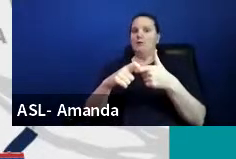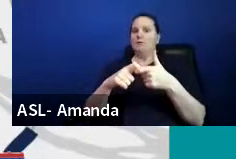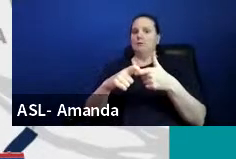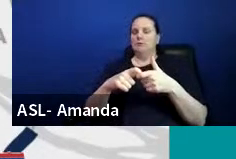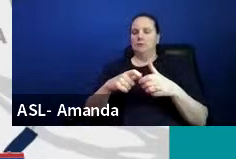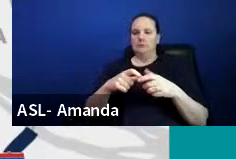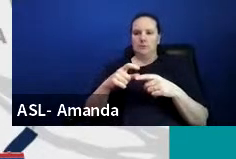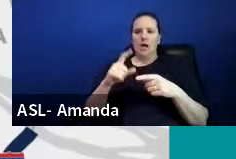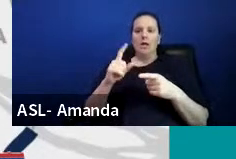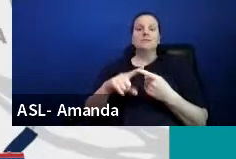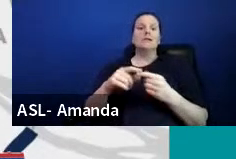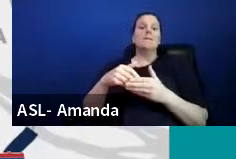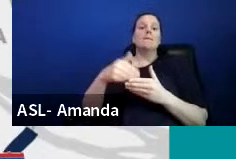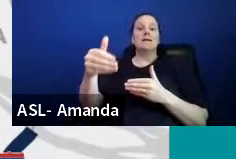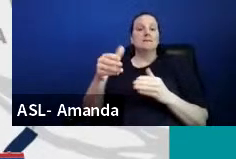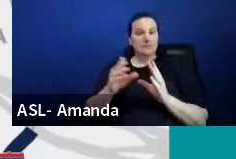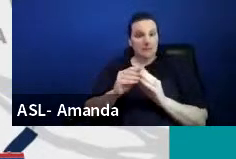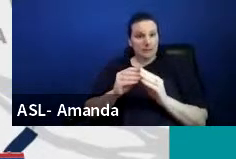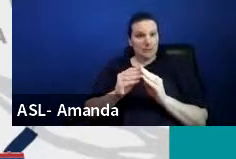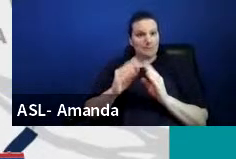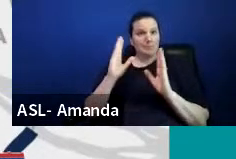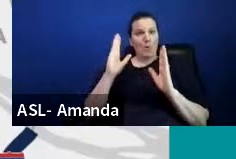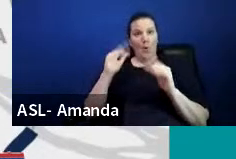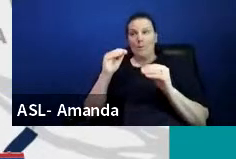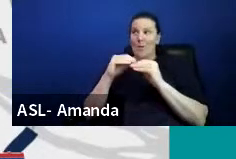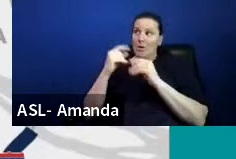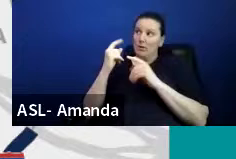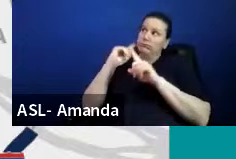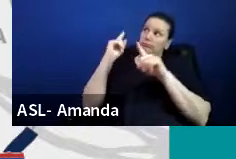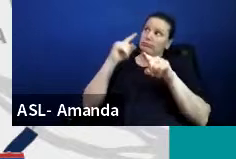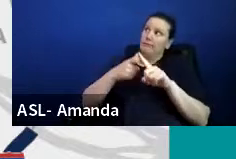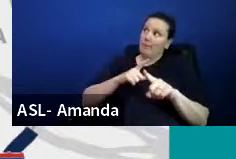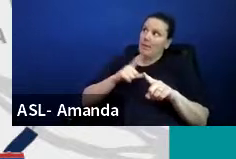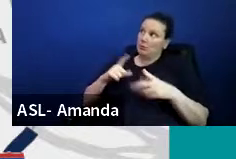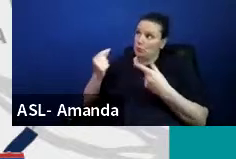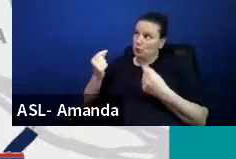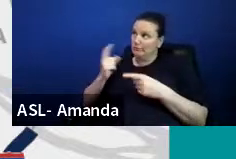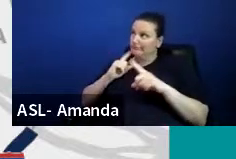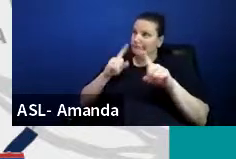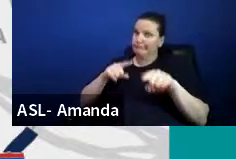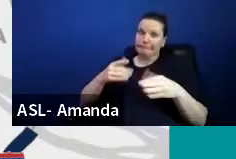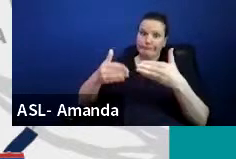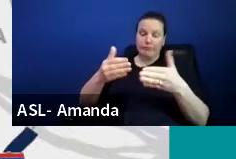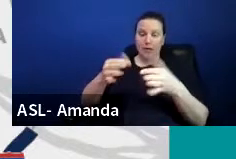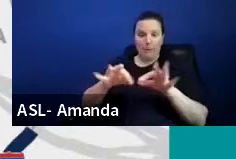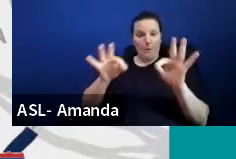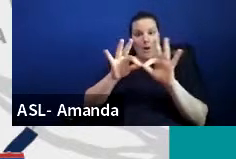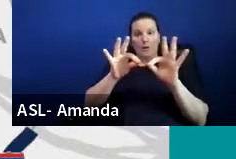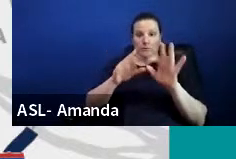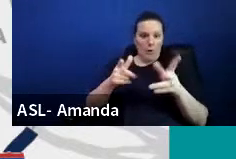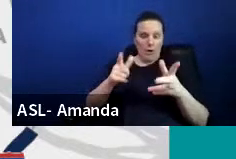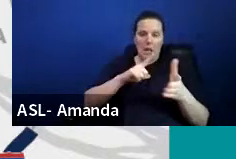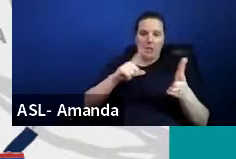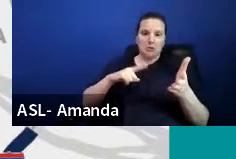after this next session, when they hope to get more direction from the legislature on whether it's important or whether the legislature wants them to